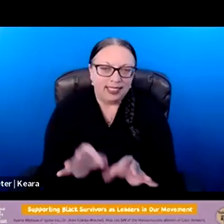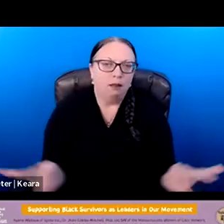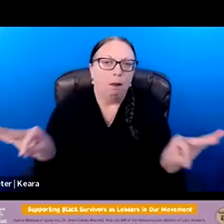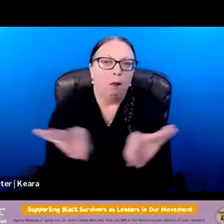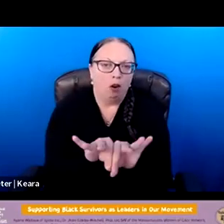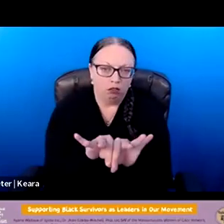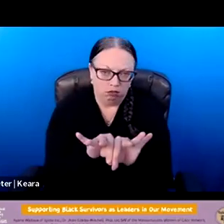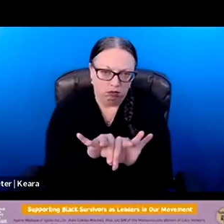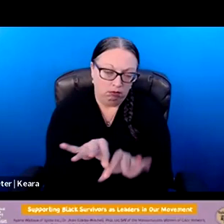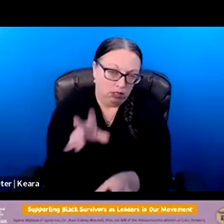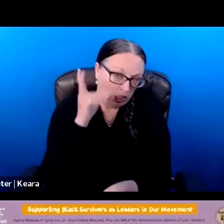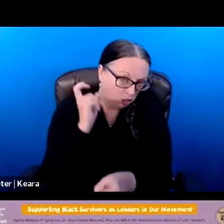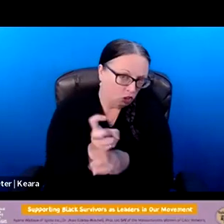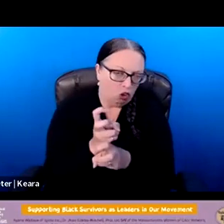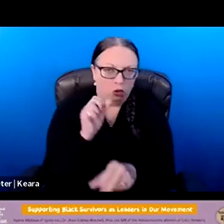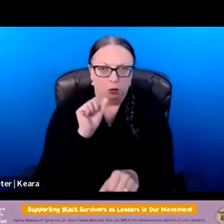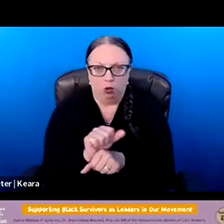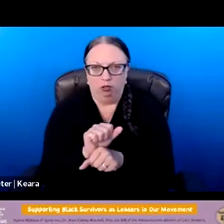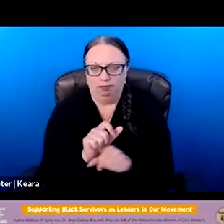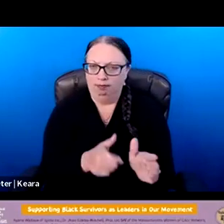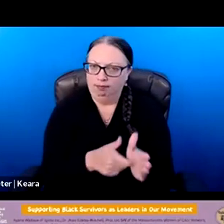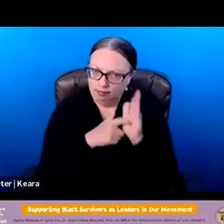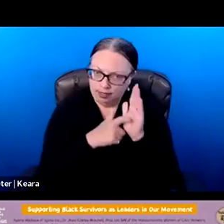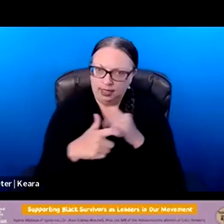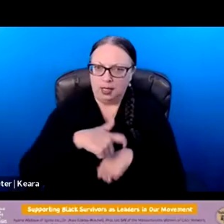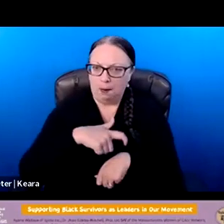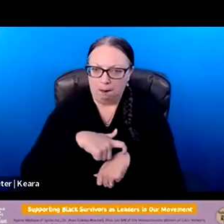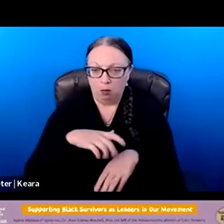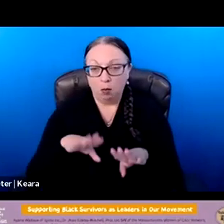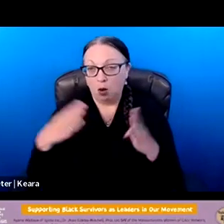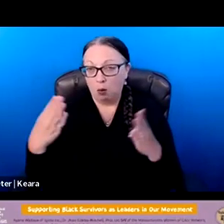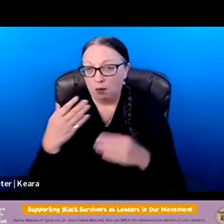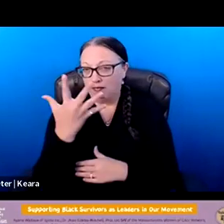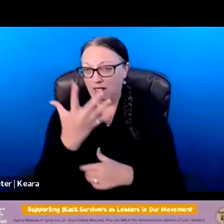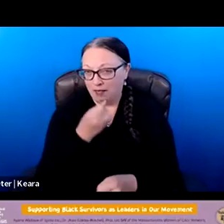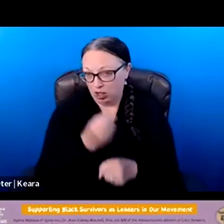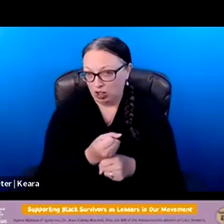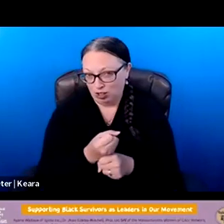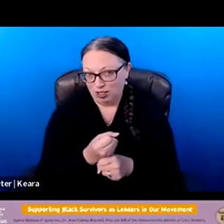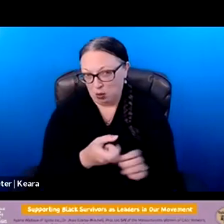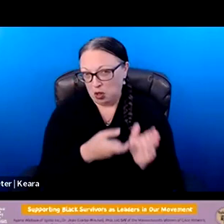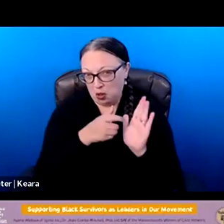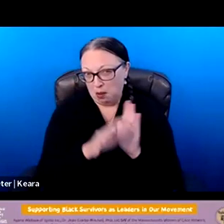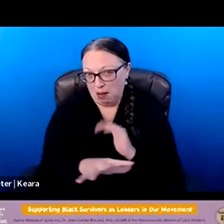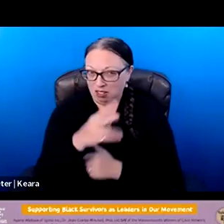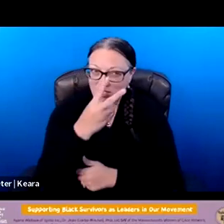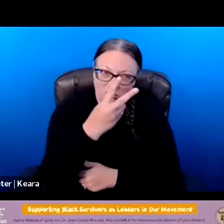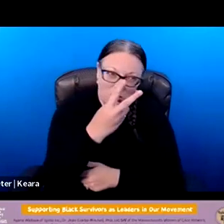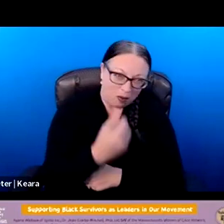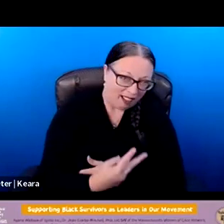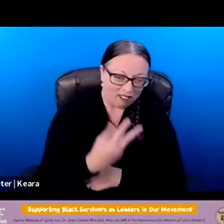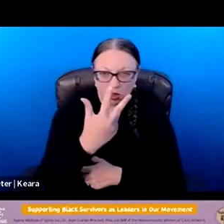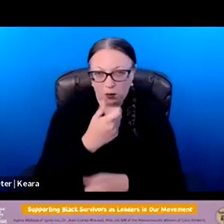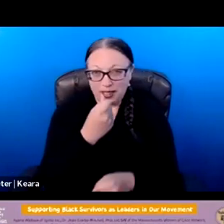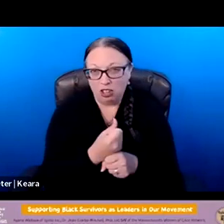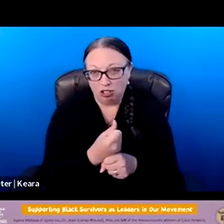takes some time. I think we've been open for 5 years. I think it took us about 2.5 years, 3 years to really have people trust us. And we've been